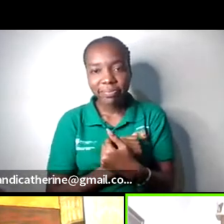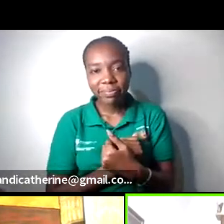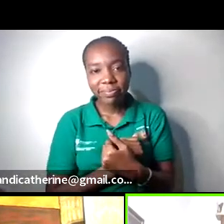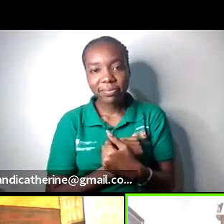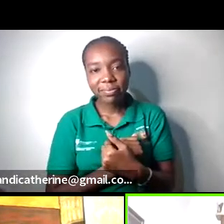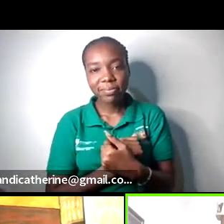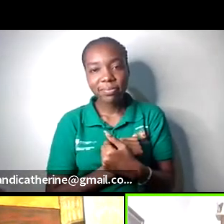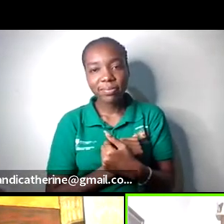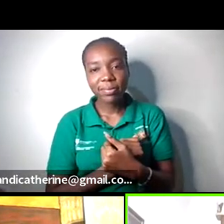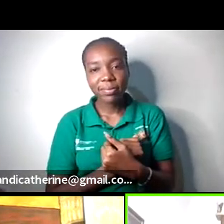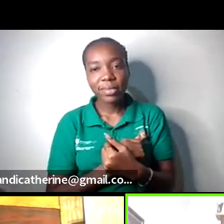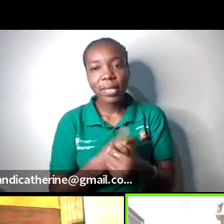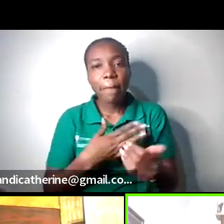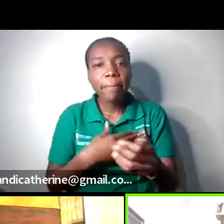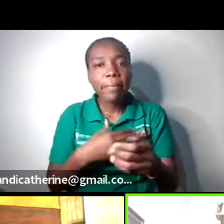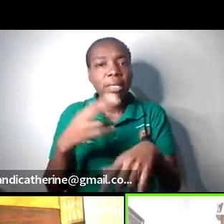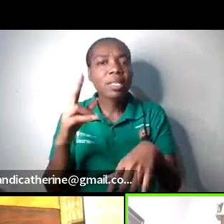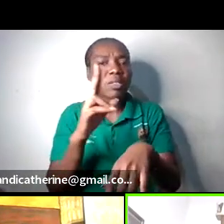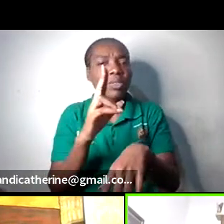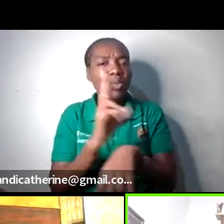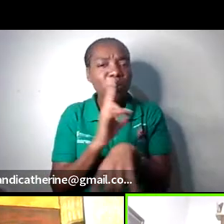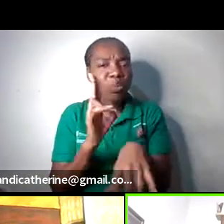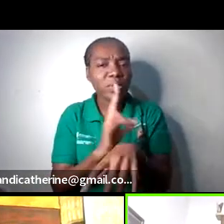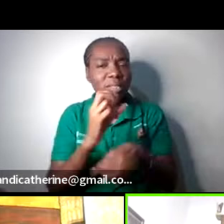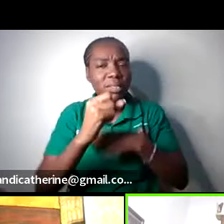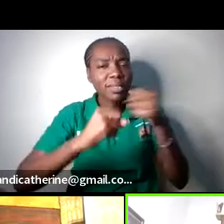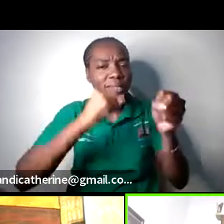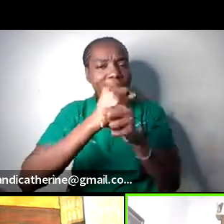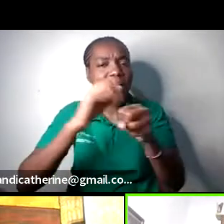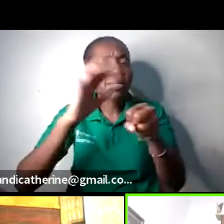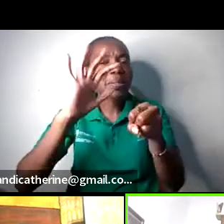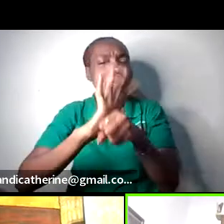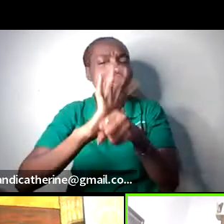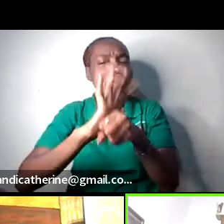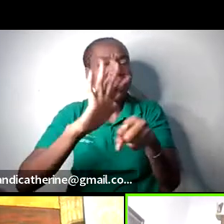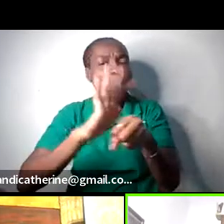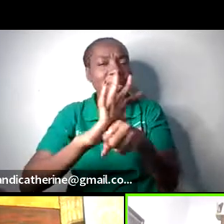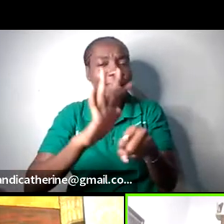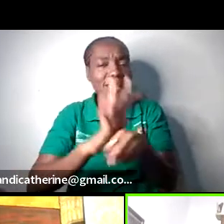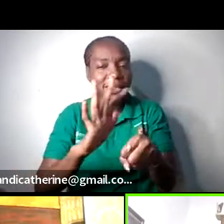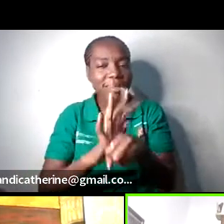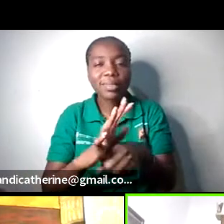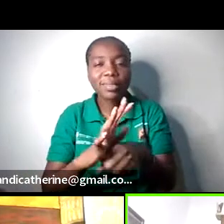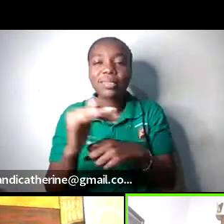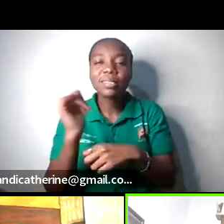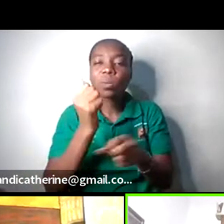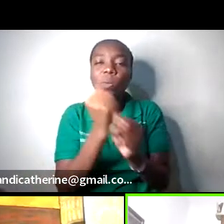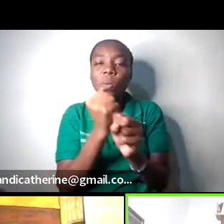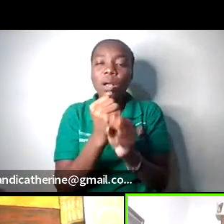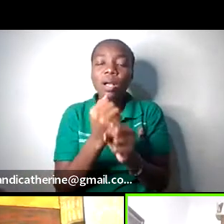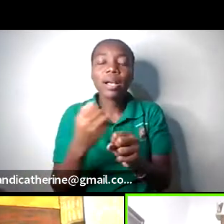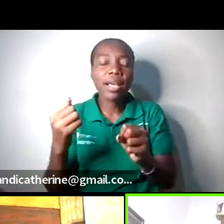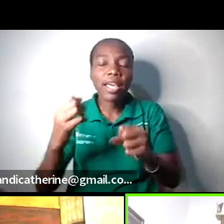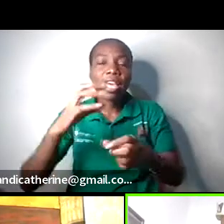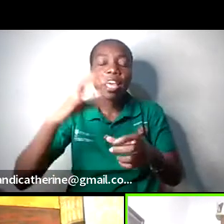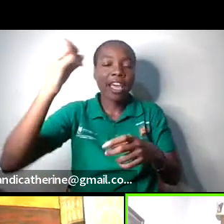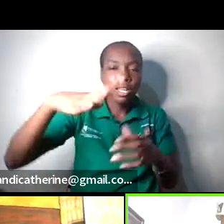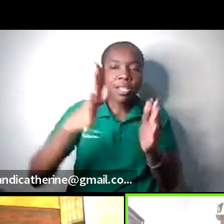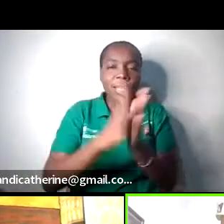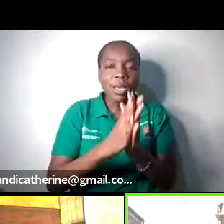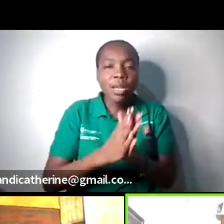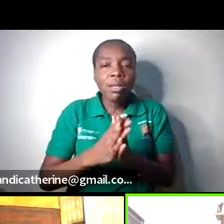I've spent many years in the energy and petroleum sectors, both here and out of the